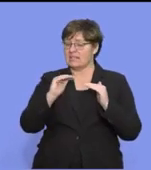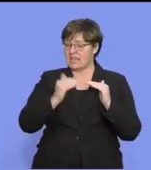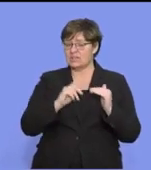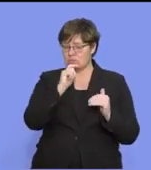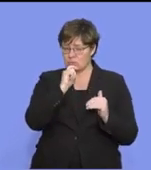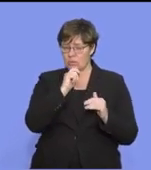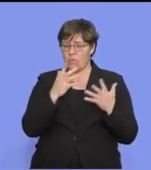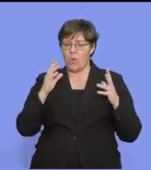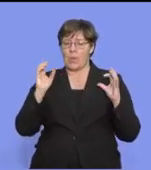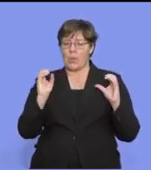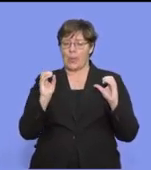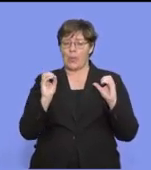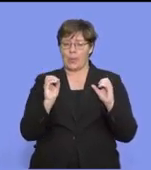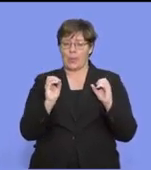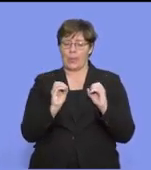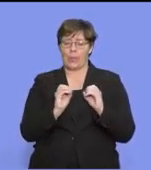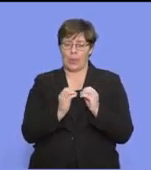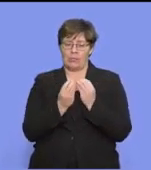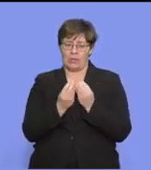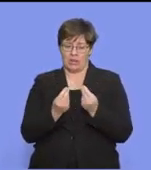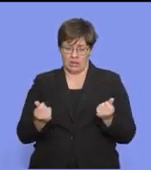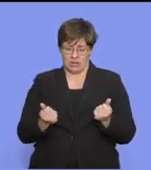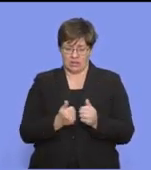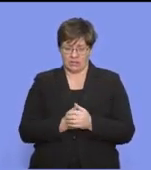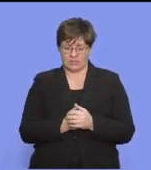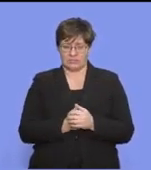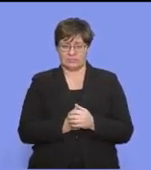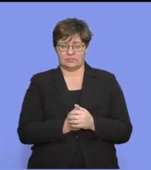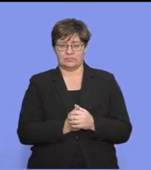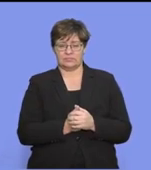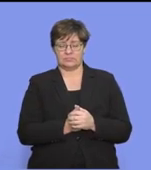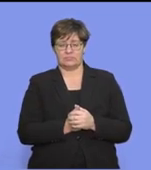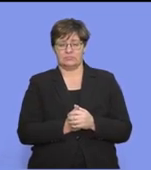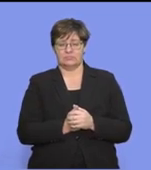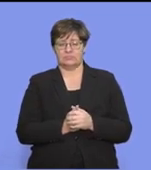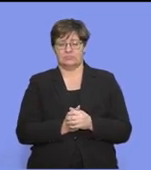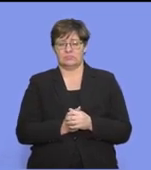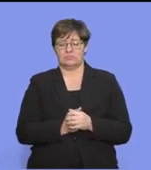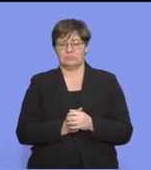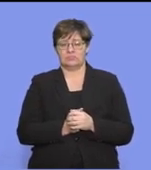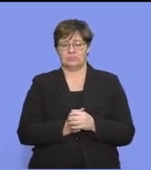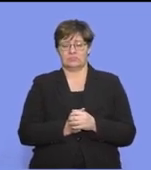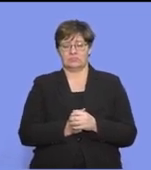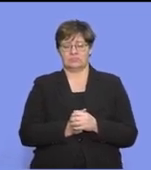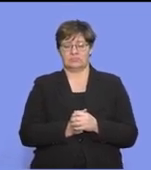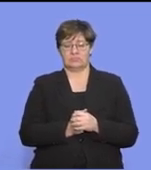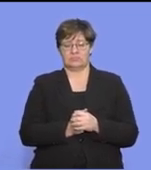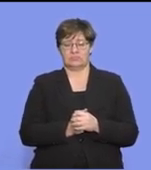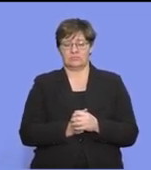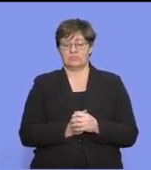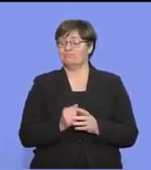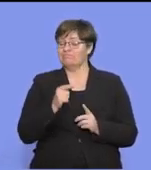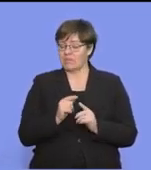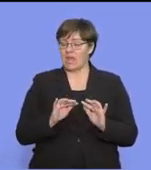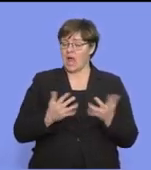the limbs, the smaller they became, until eventually the limbs completely disappeared.